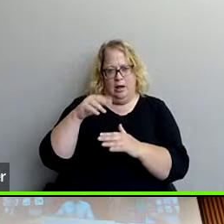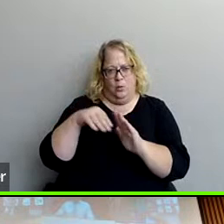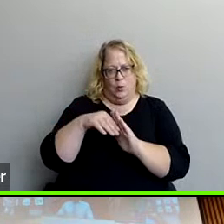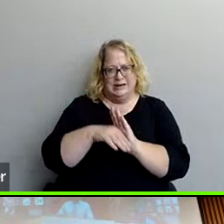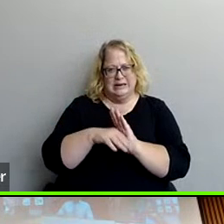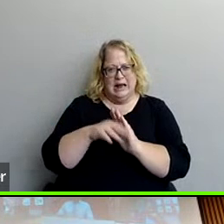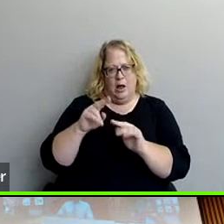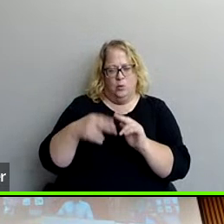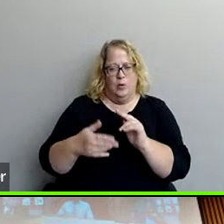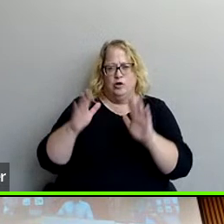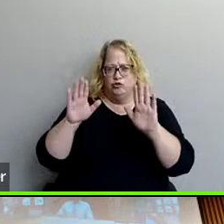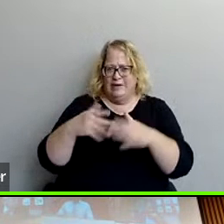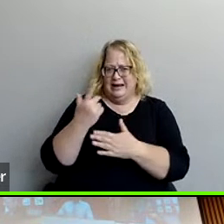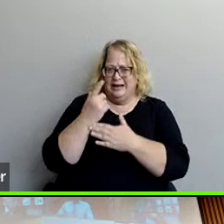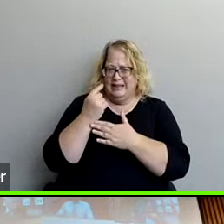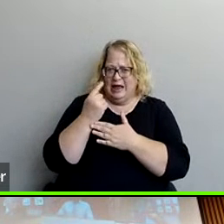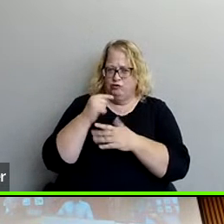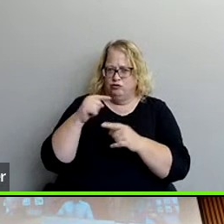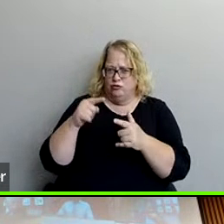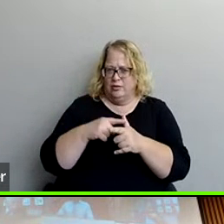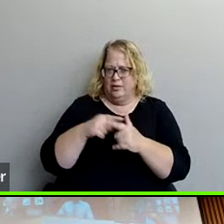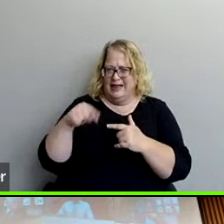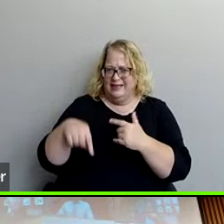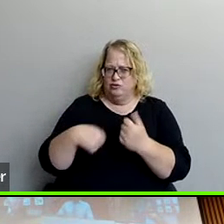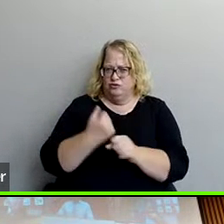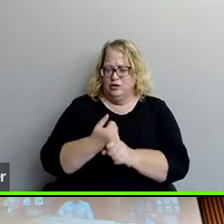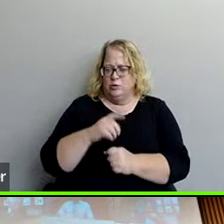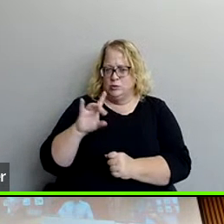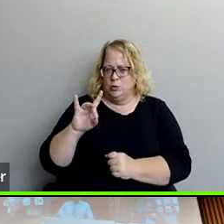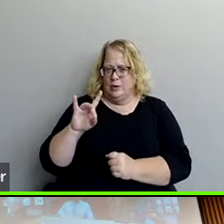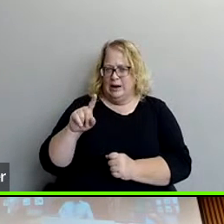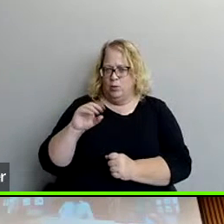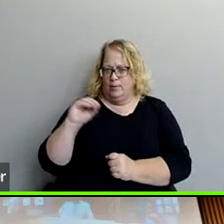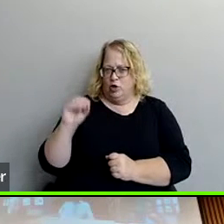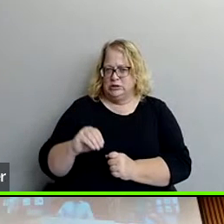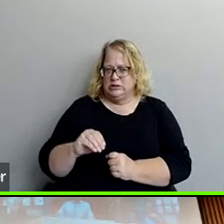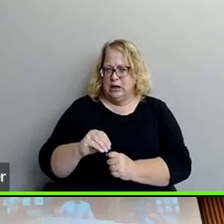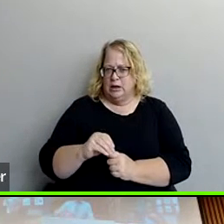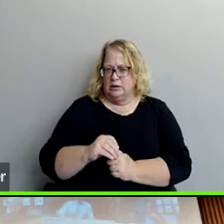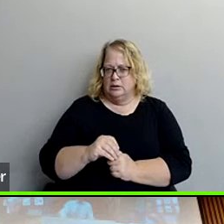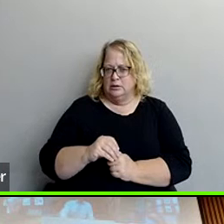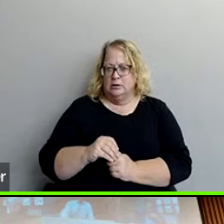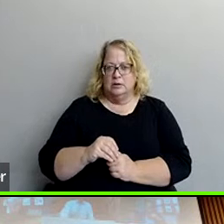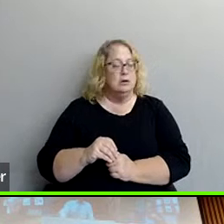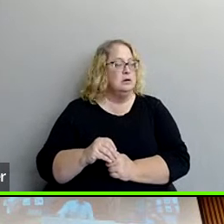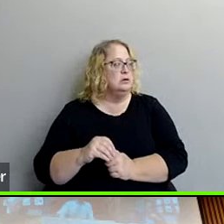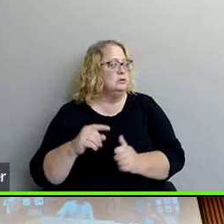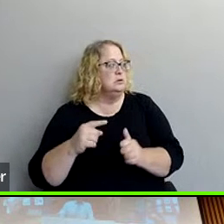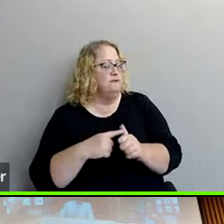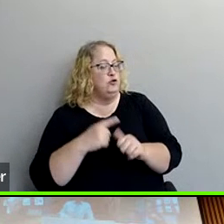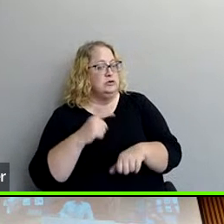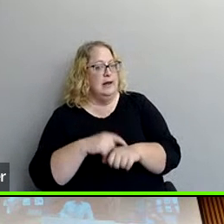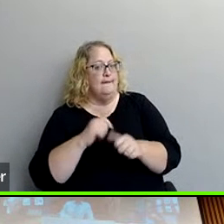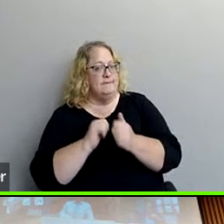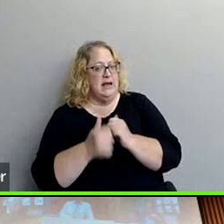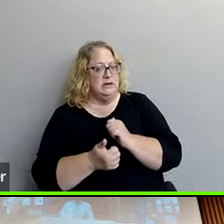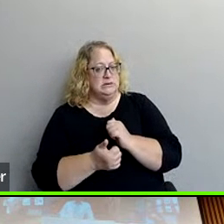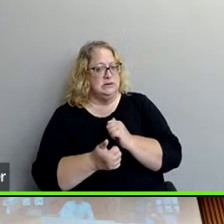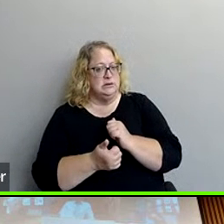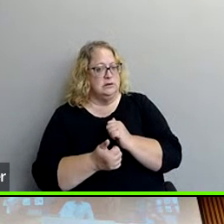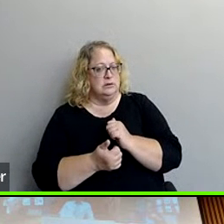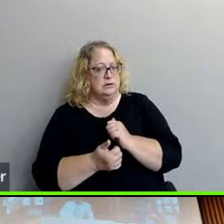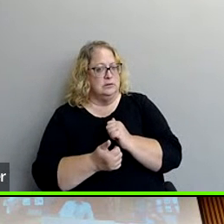such a great last year, and then this year was only 81%. The first time passing.